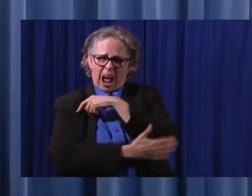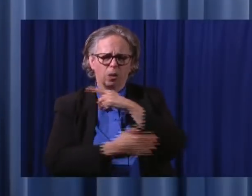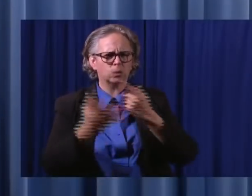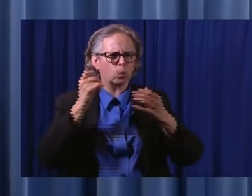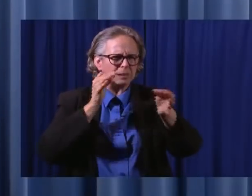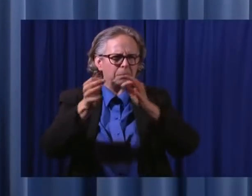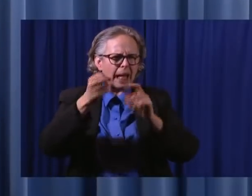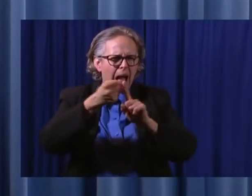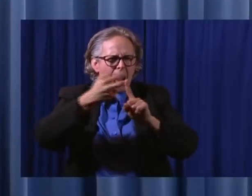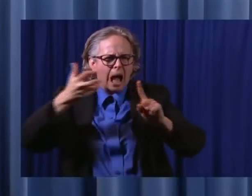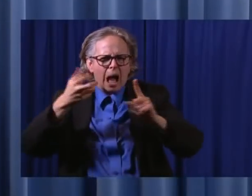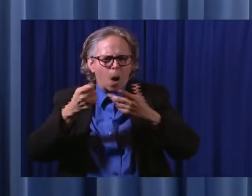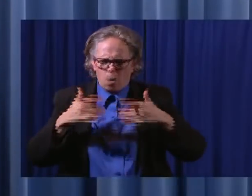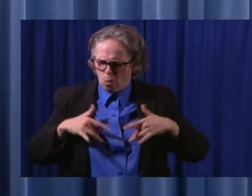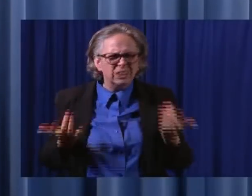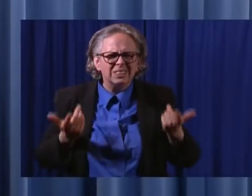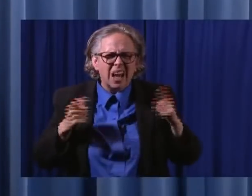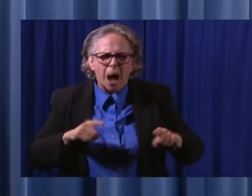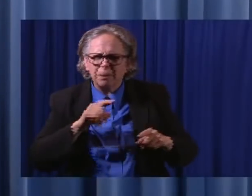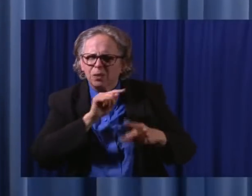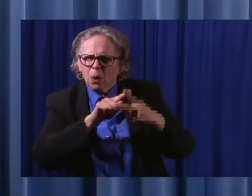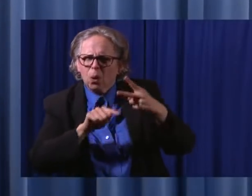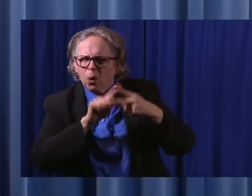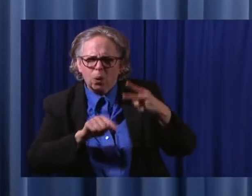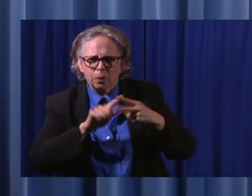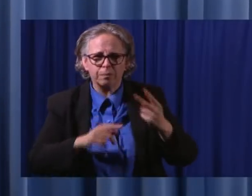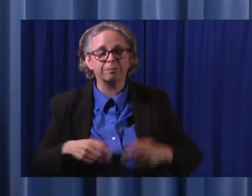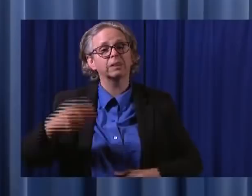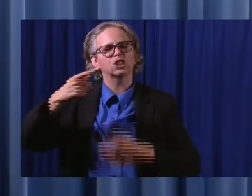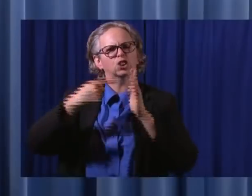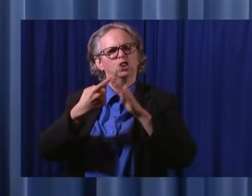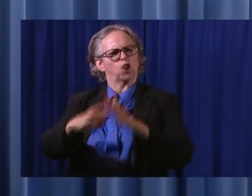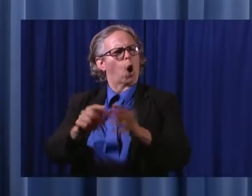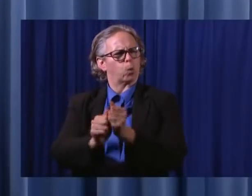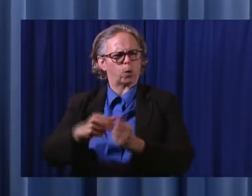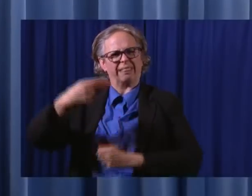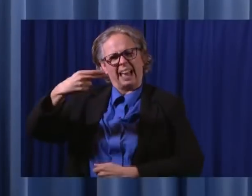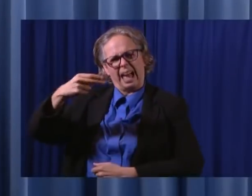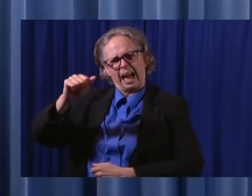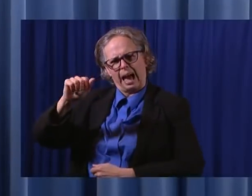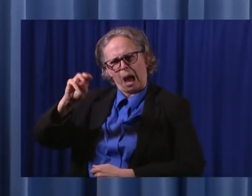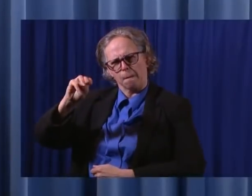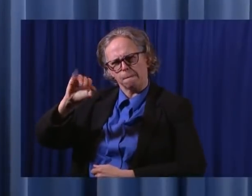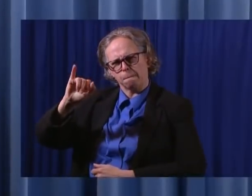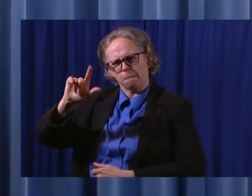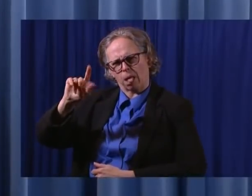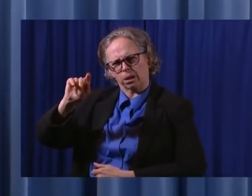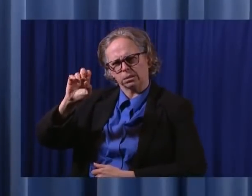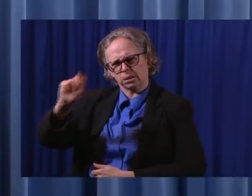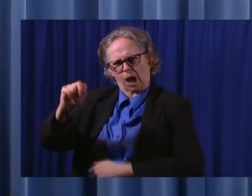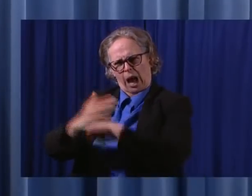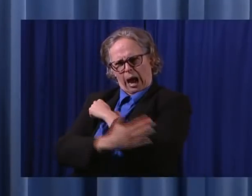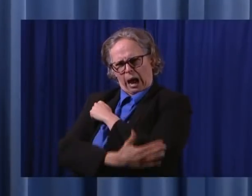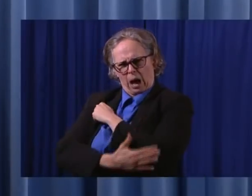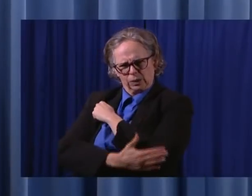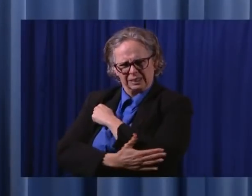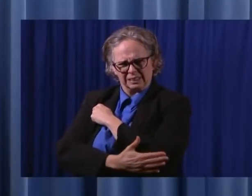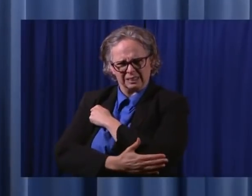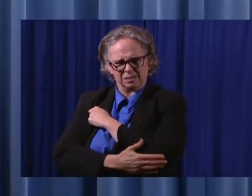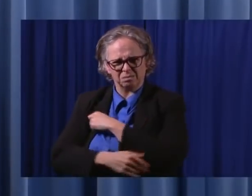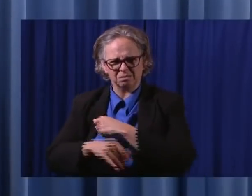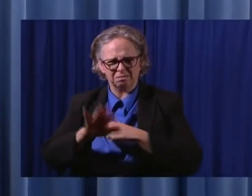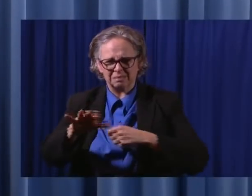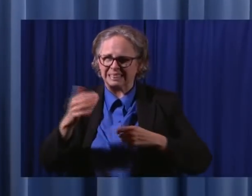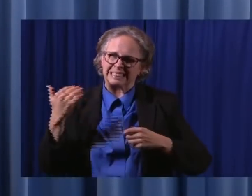start with Hamilton County. At the end of May and into early June, Hamilton County was